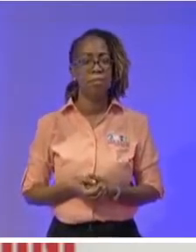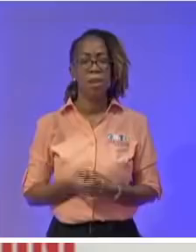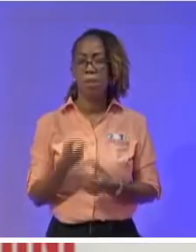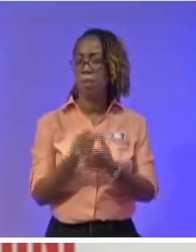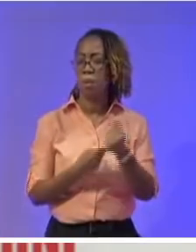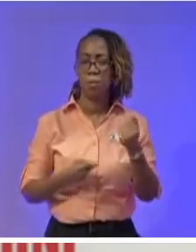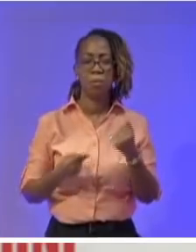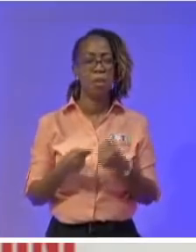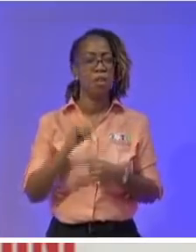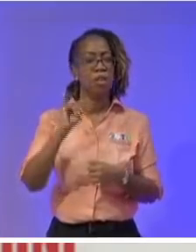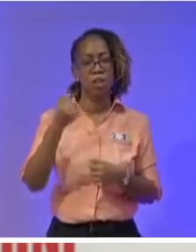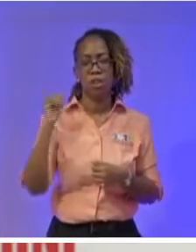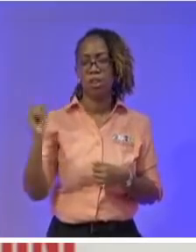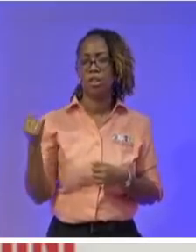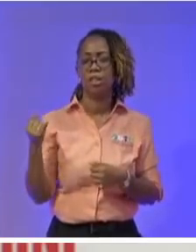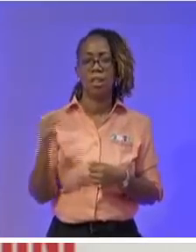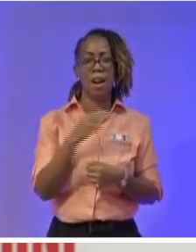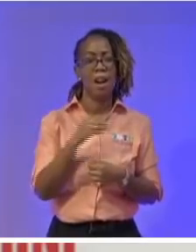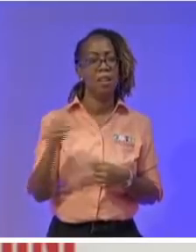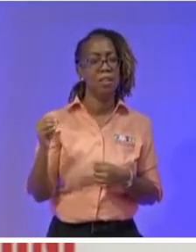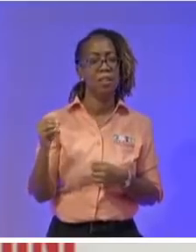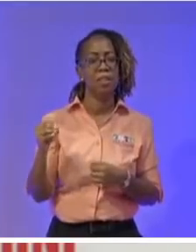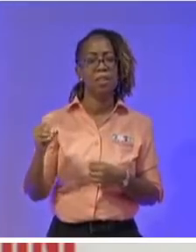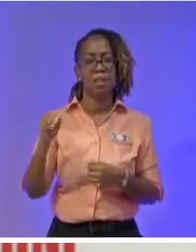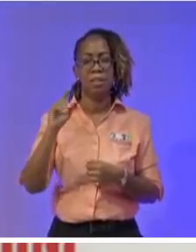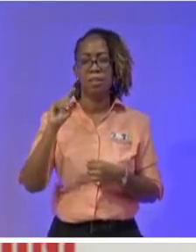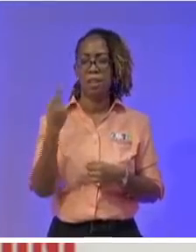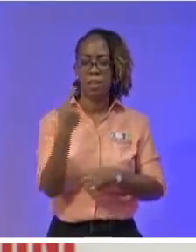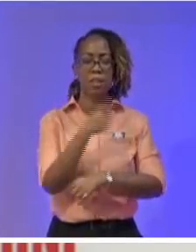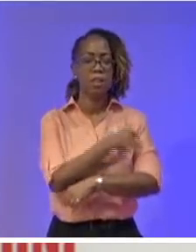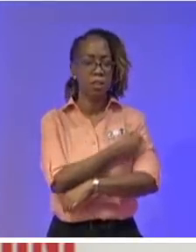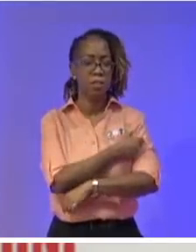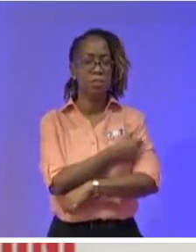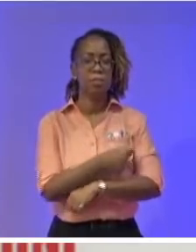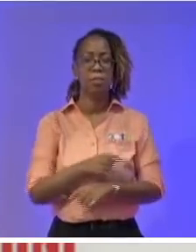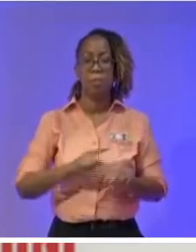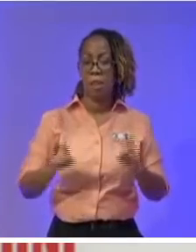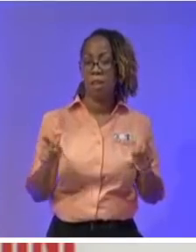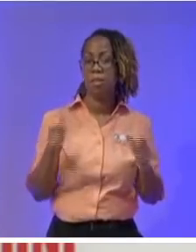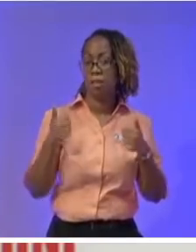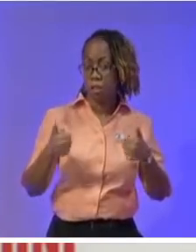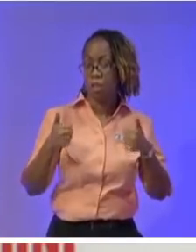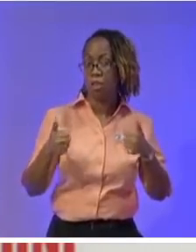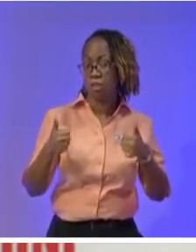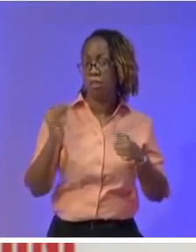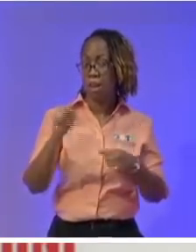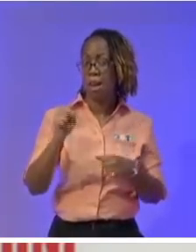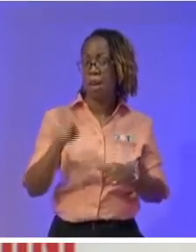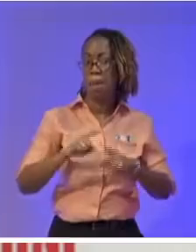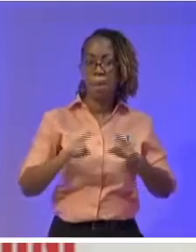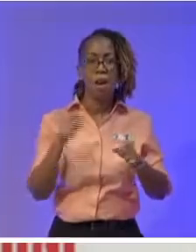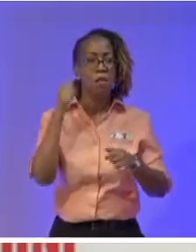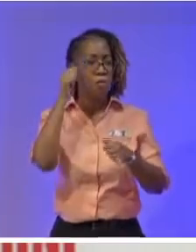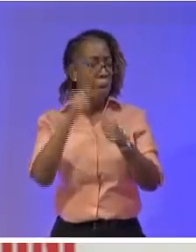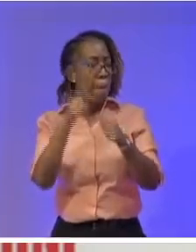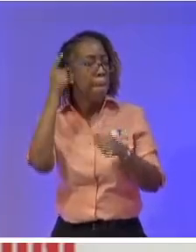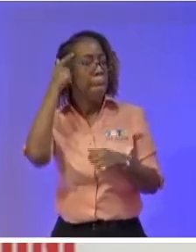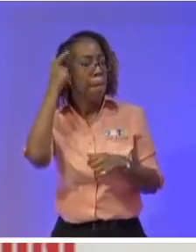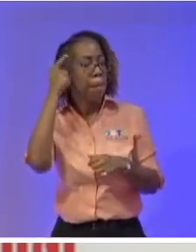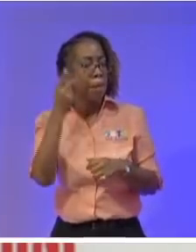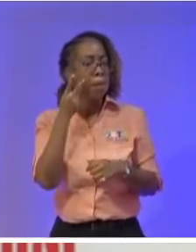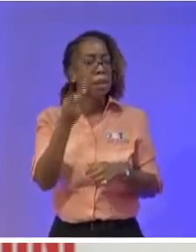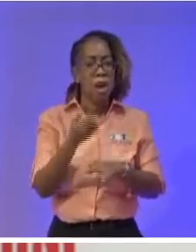J&J. It's a good sign, but bear in mind, this is an improvement over a low